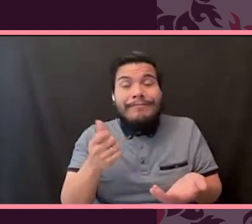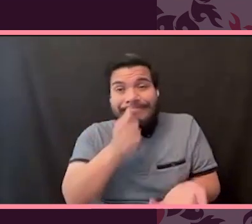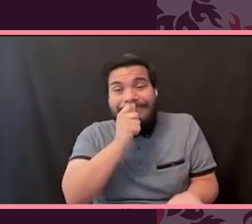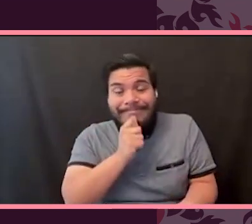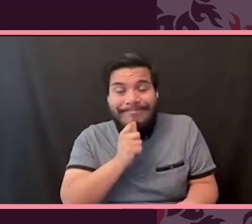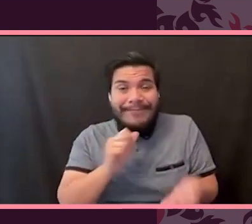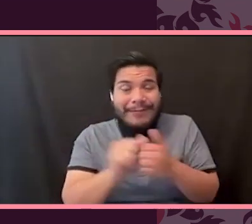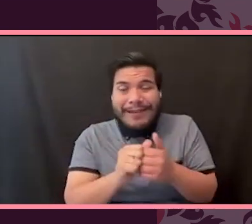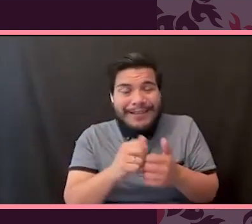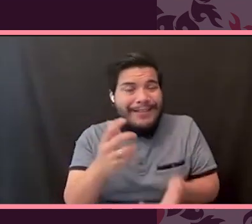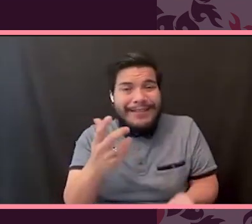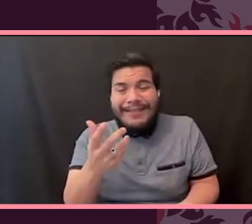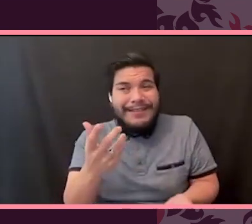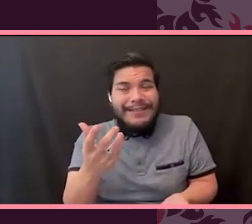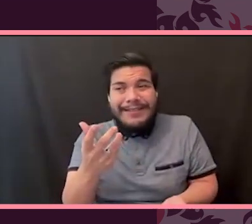just.